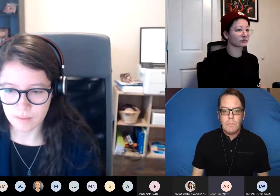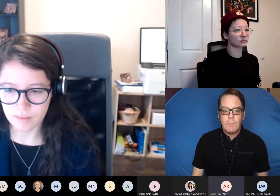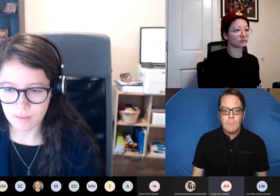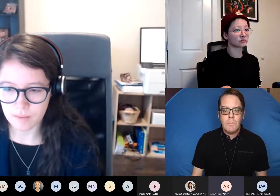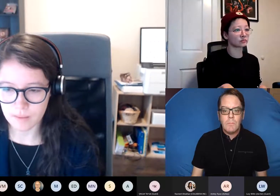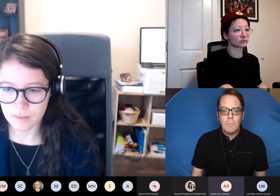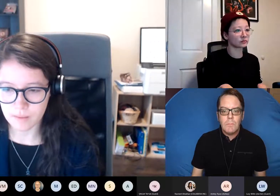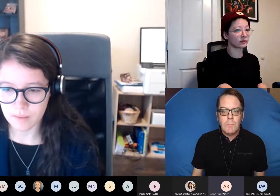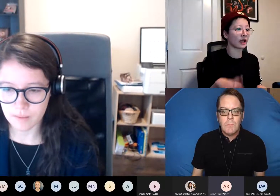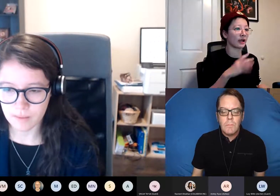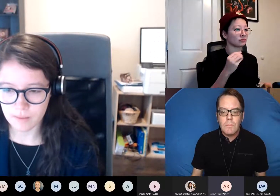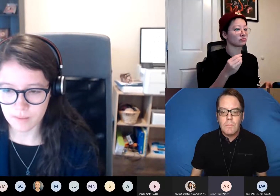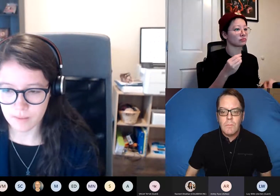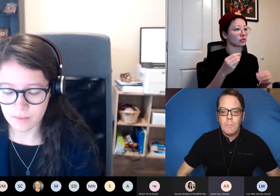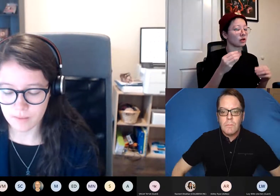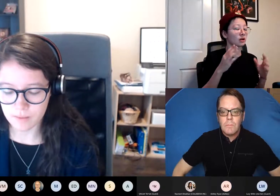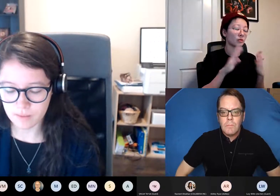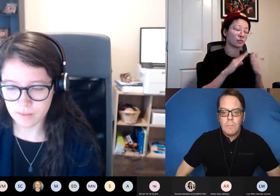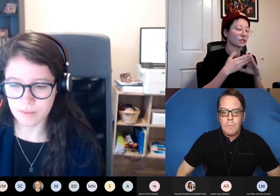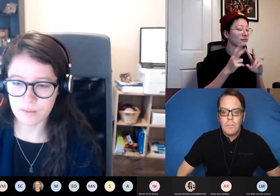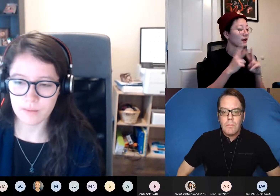large community to draw from.